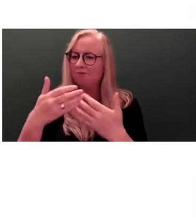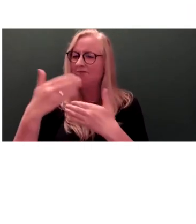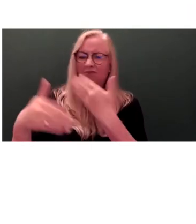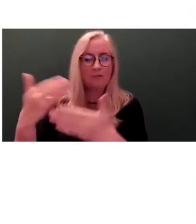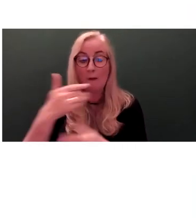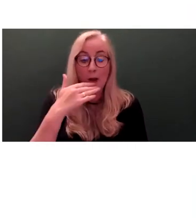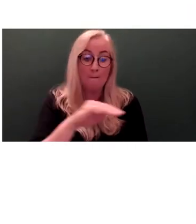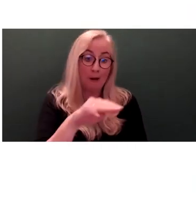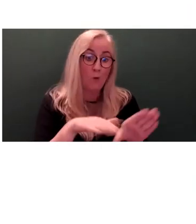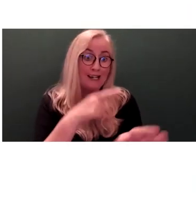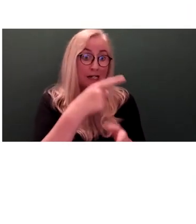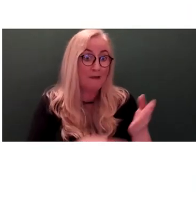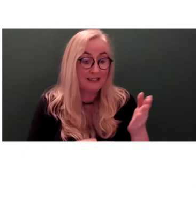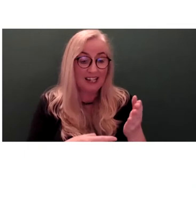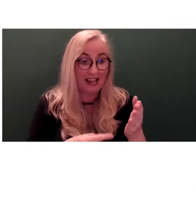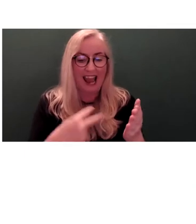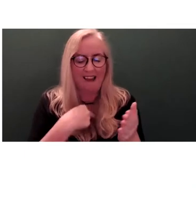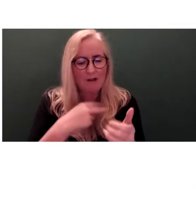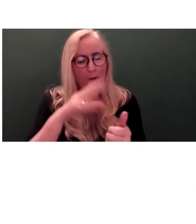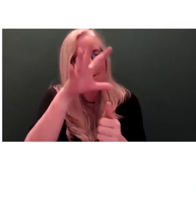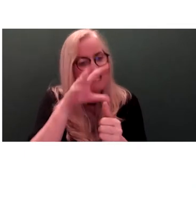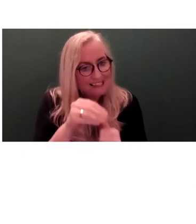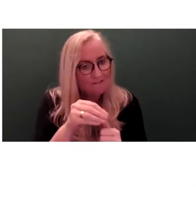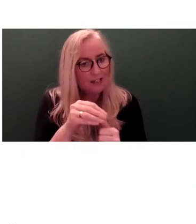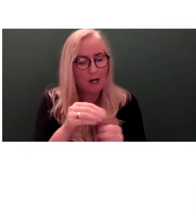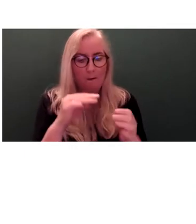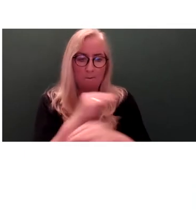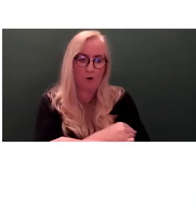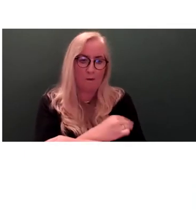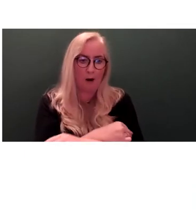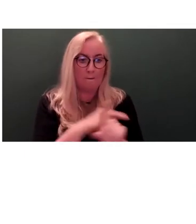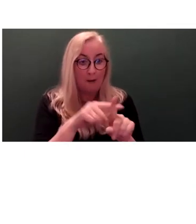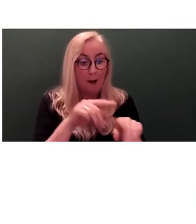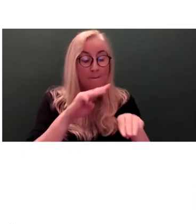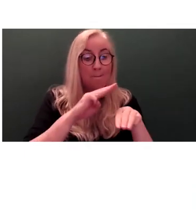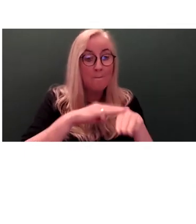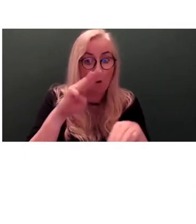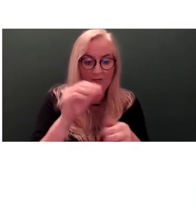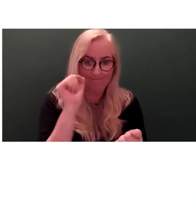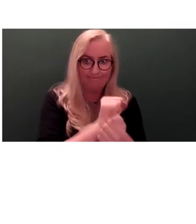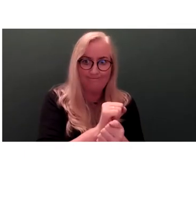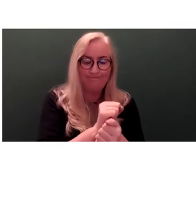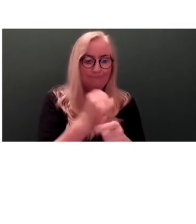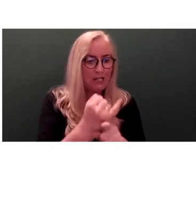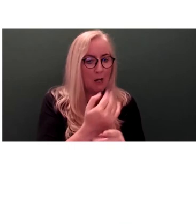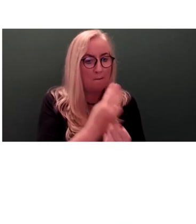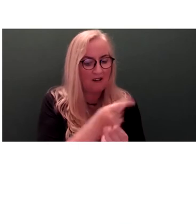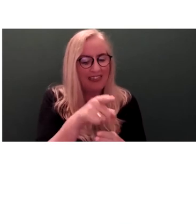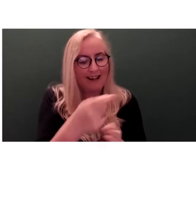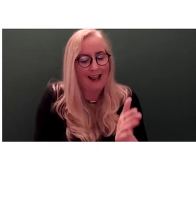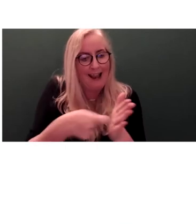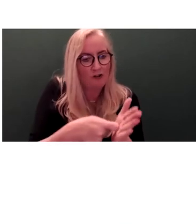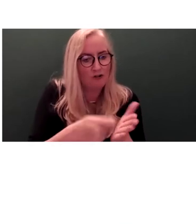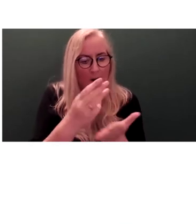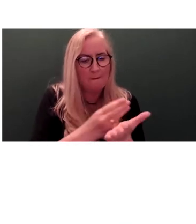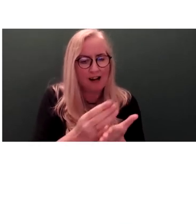with disabilities have very, very specific problems, much more likely to get trapped. And I think that's just an additional component